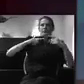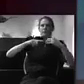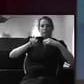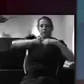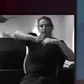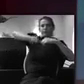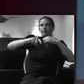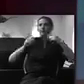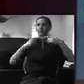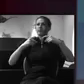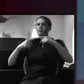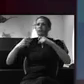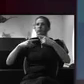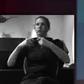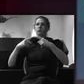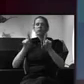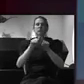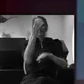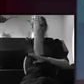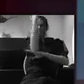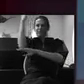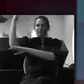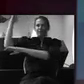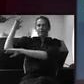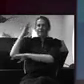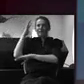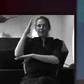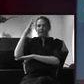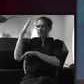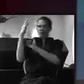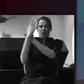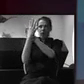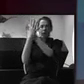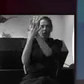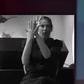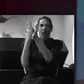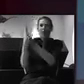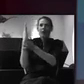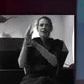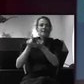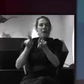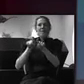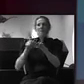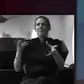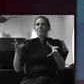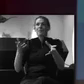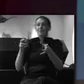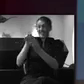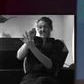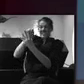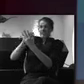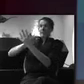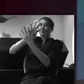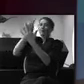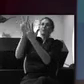forest on the outside of every healthy cell. And this forest prevents viruses,